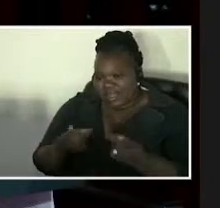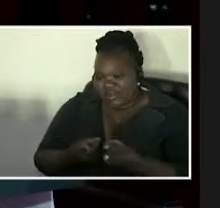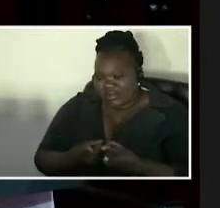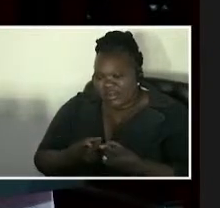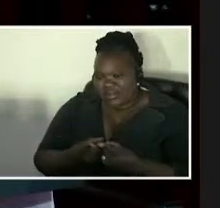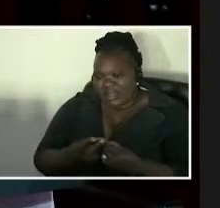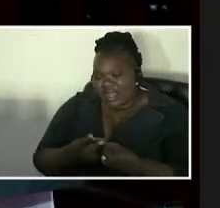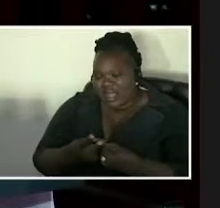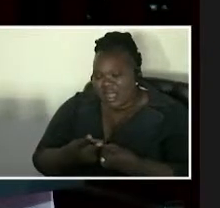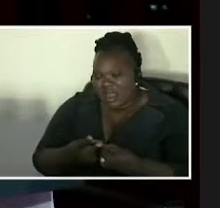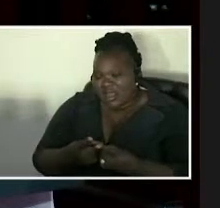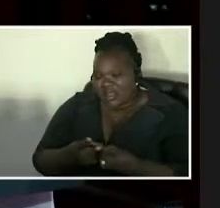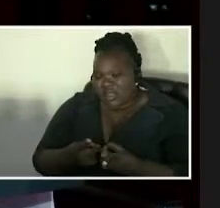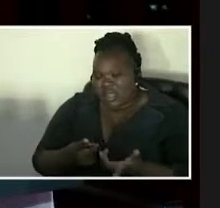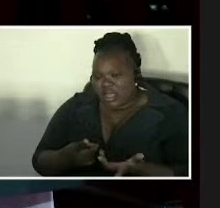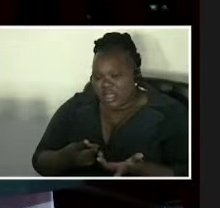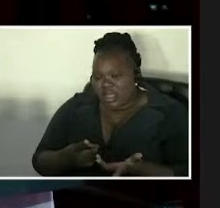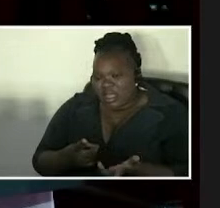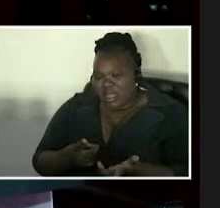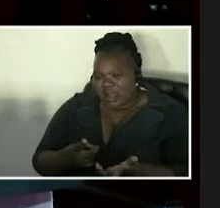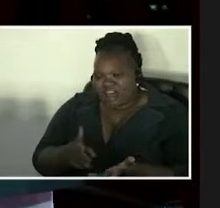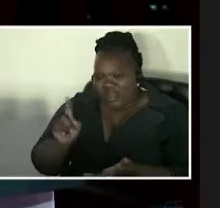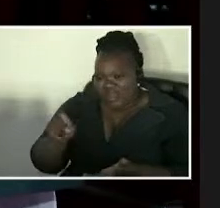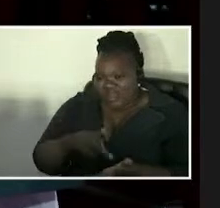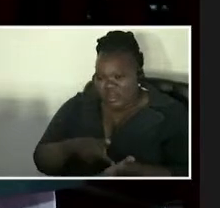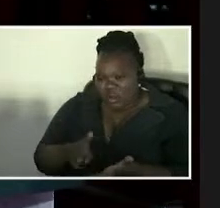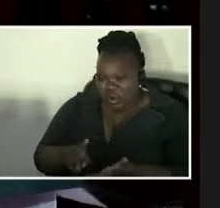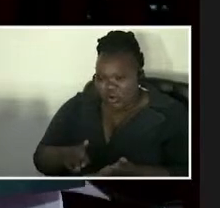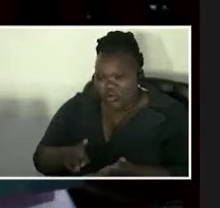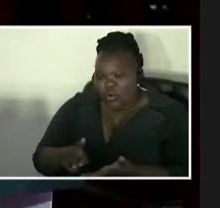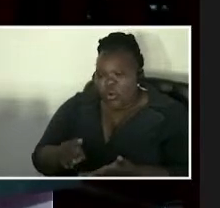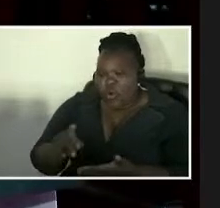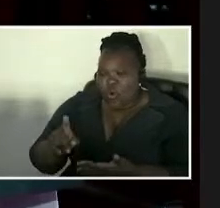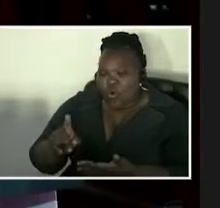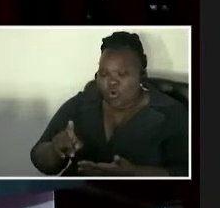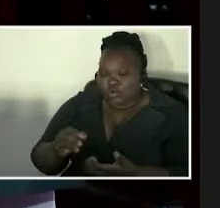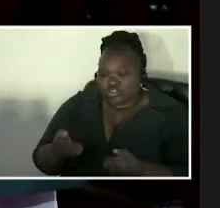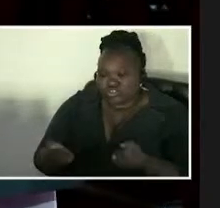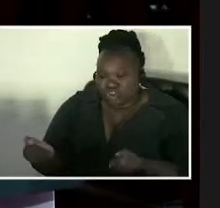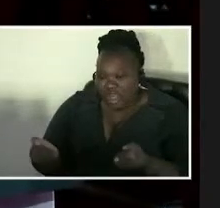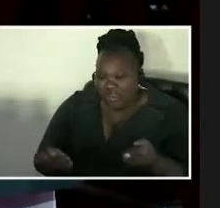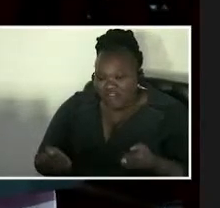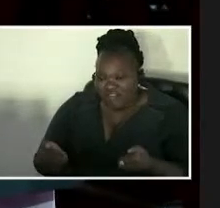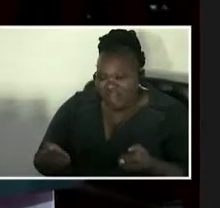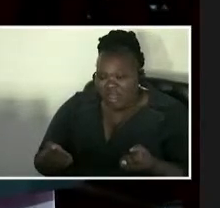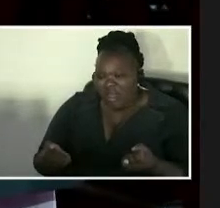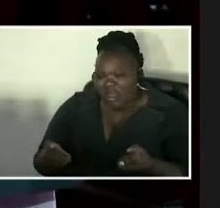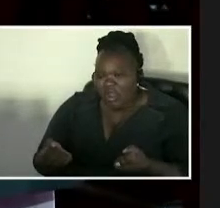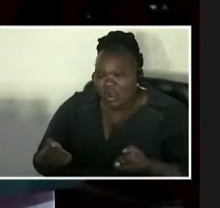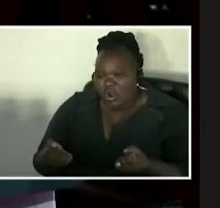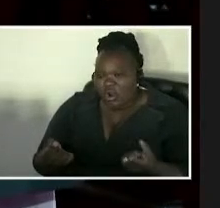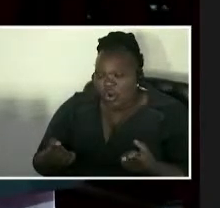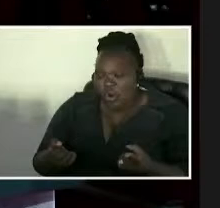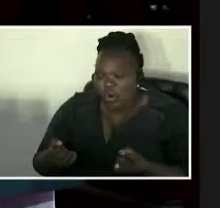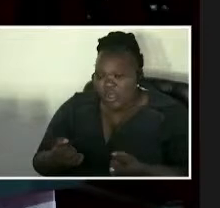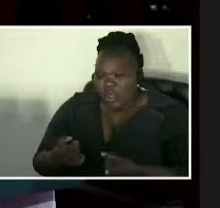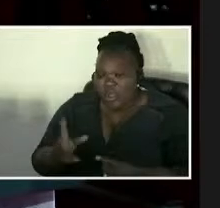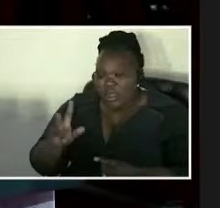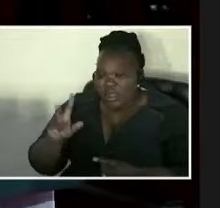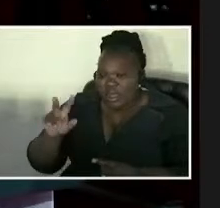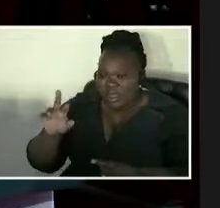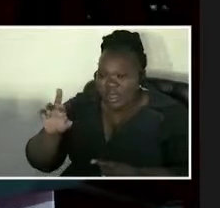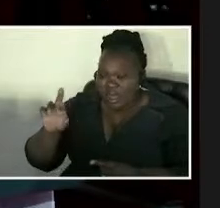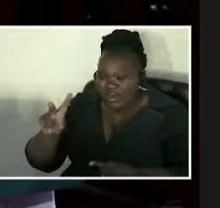sued for 1 million by an e-heading driver who was assaulted by more focal security guards in archaican